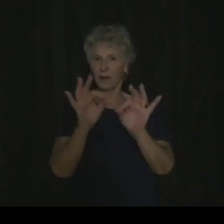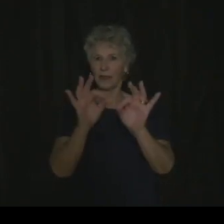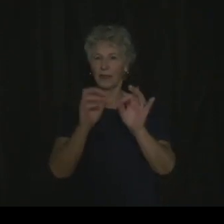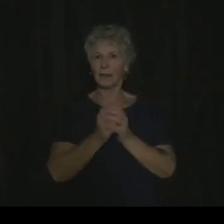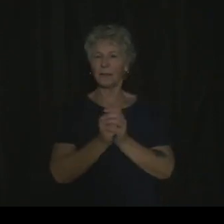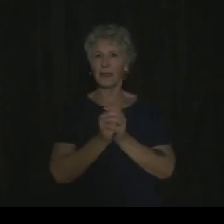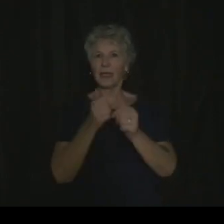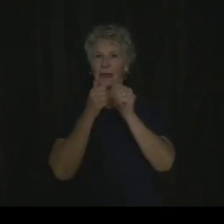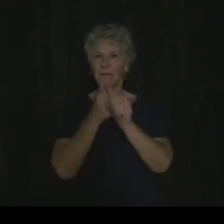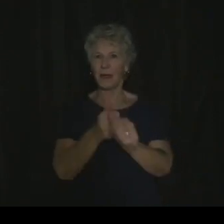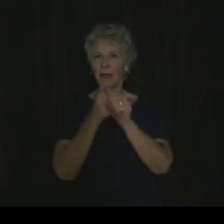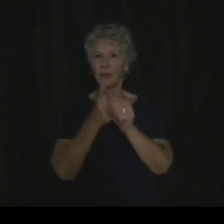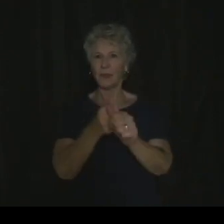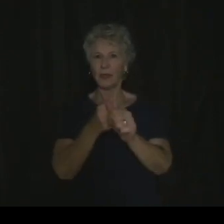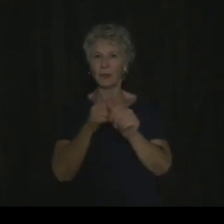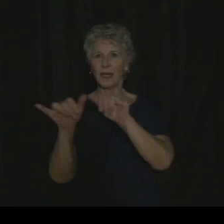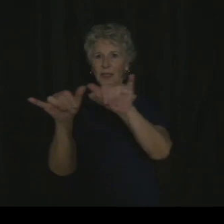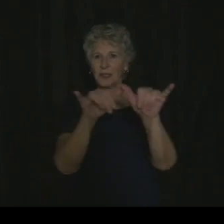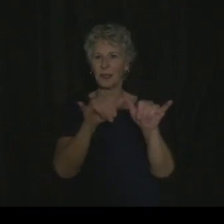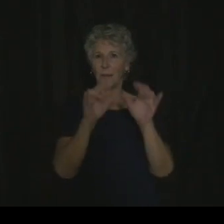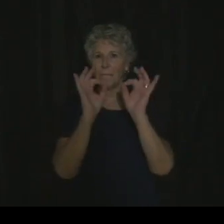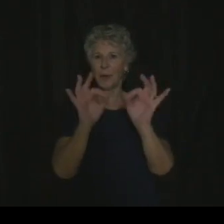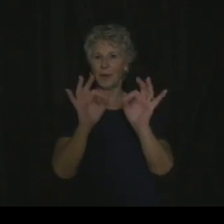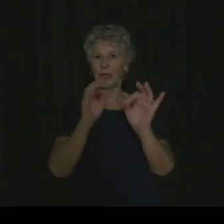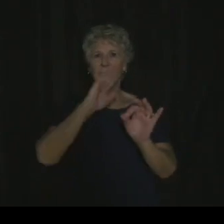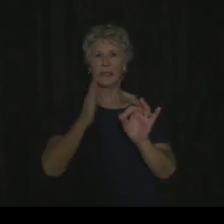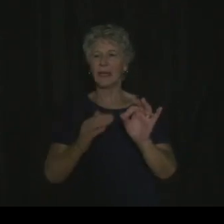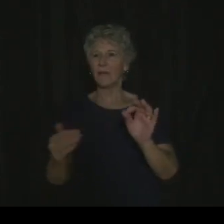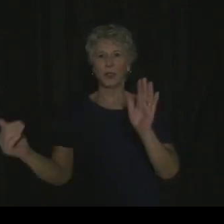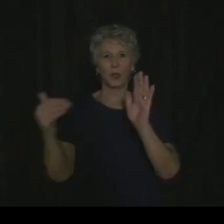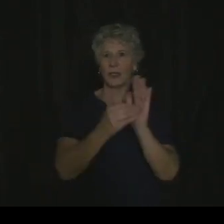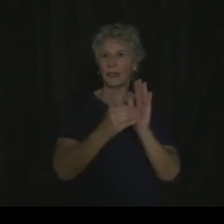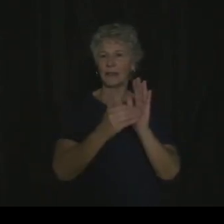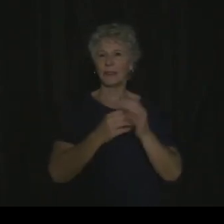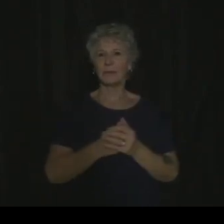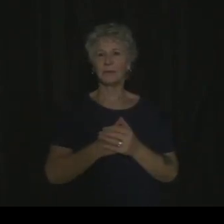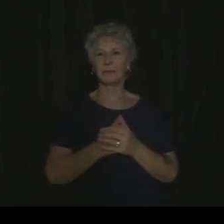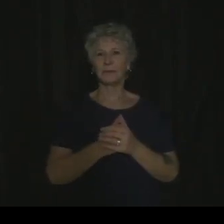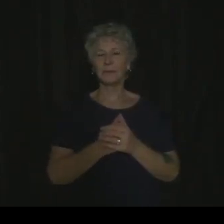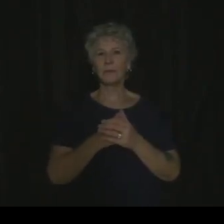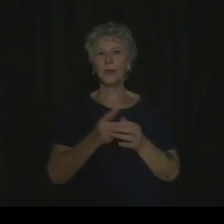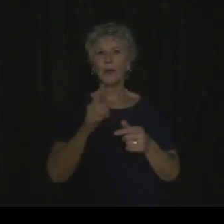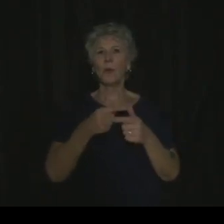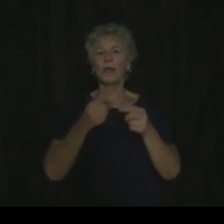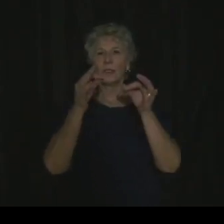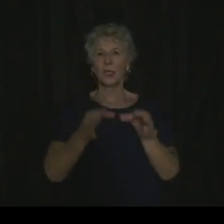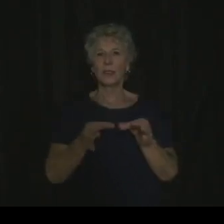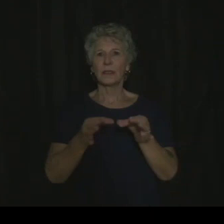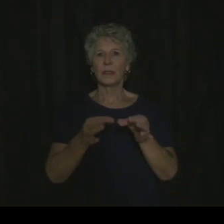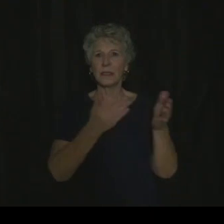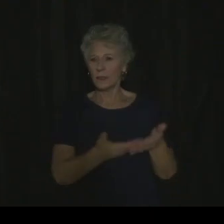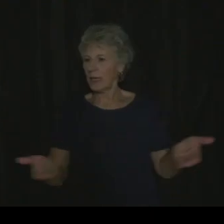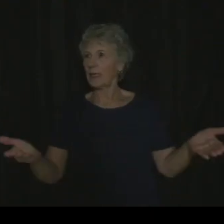it. He keeps those standards and never violates them. When the plumb line of justice is laid out, God is